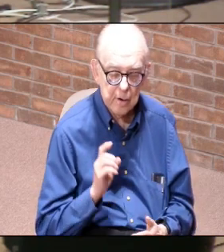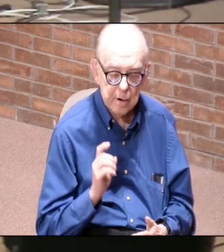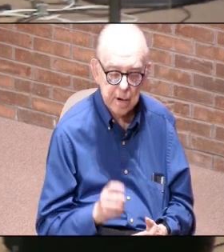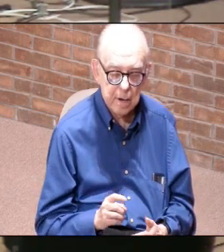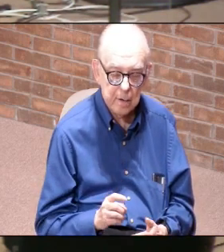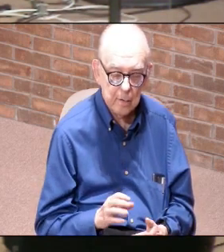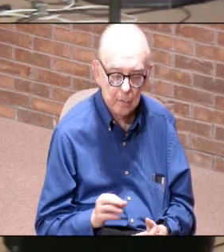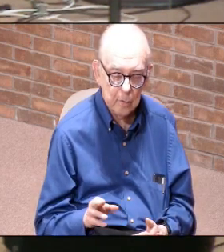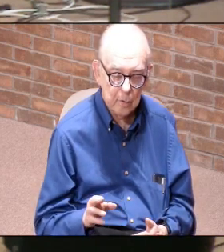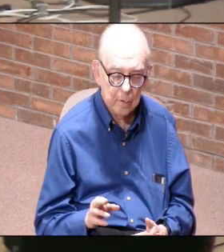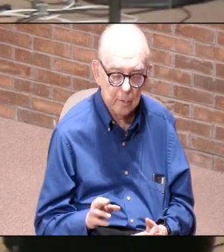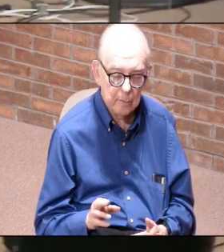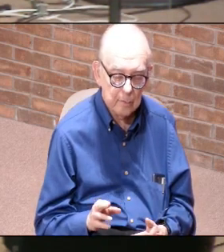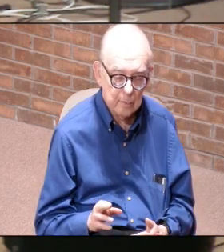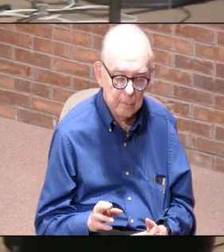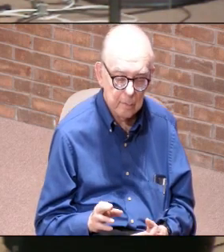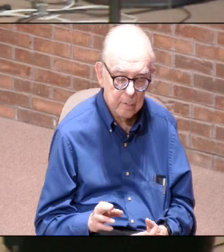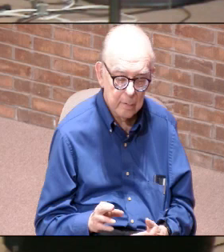Or